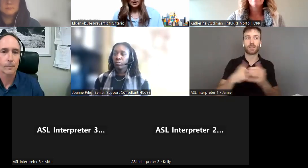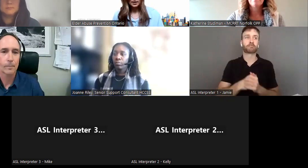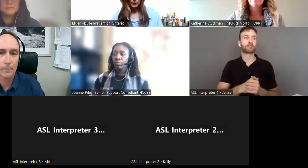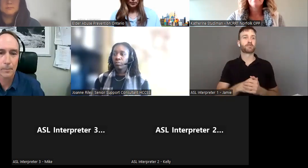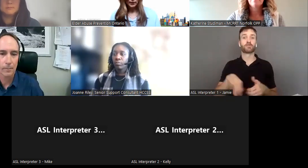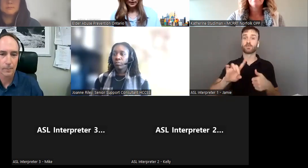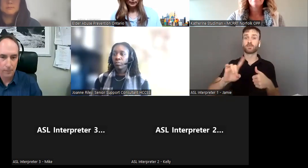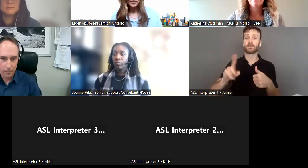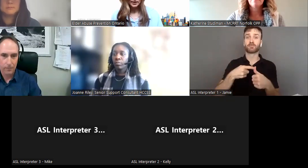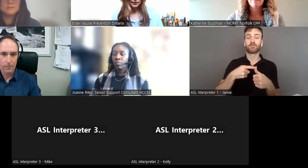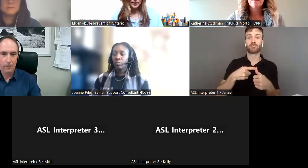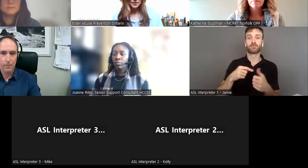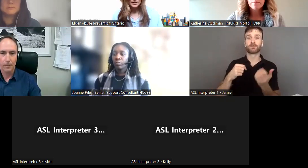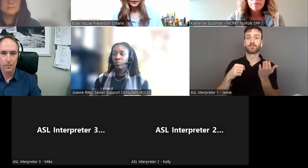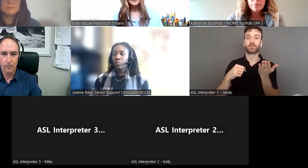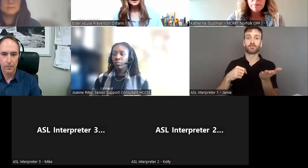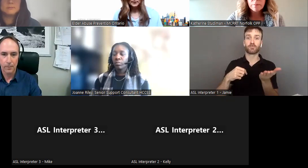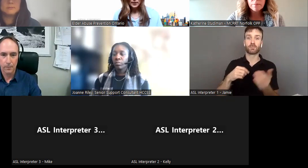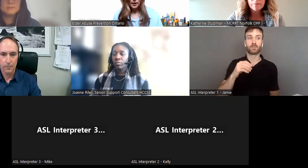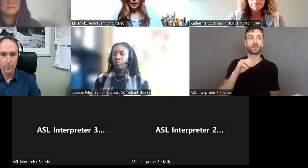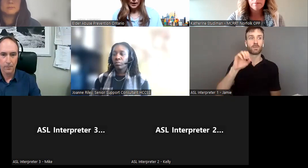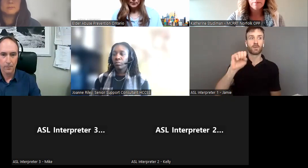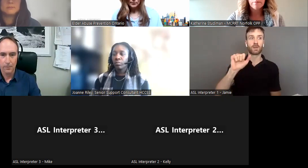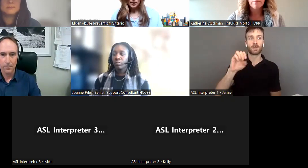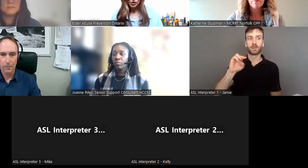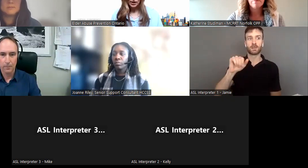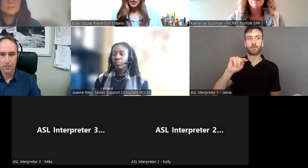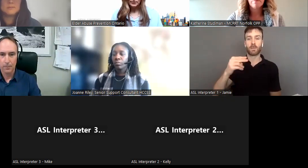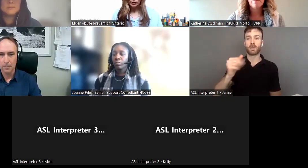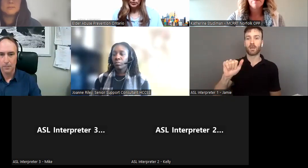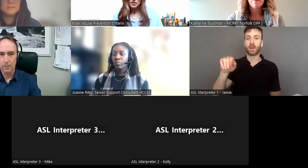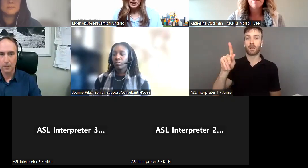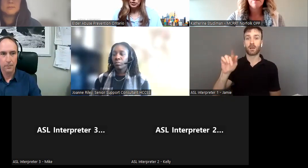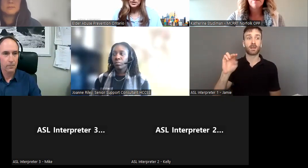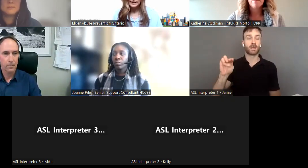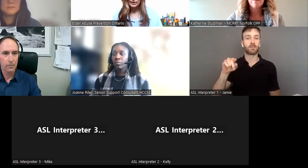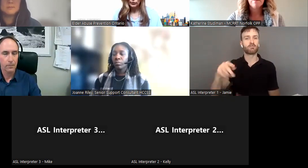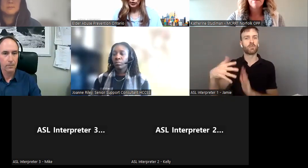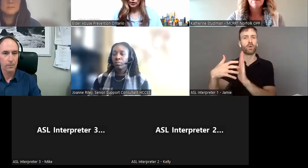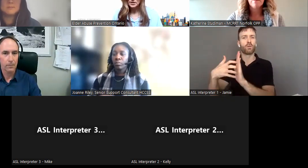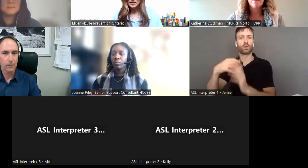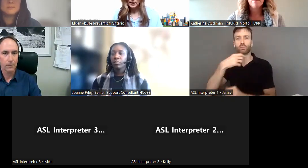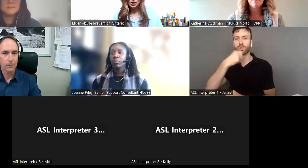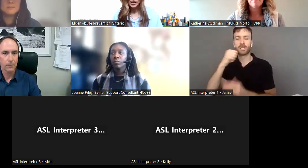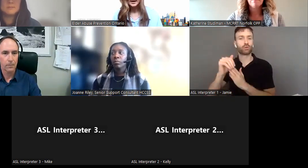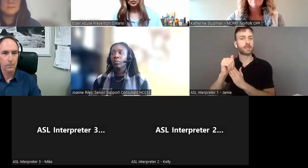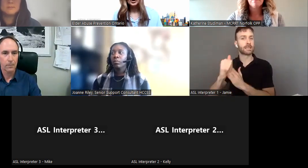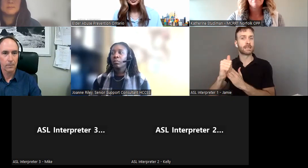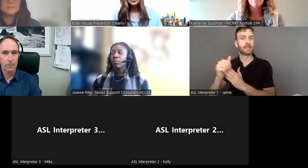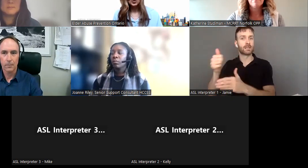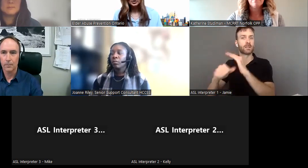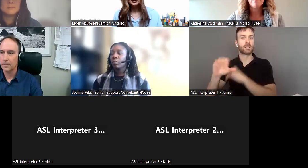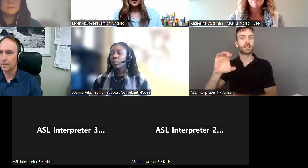first panel representative is Samantha Kim. She is the Vulnerable Seniors Lead for CMHA